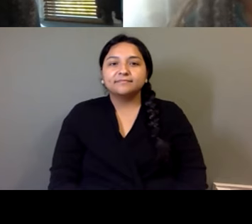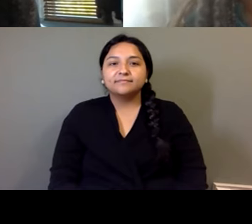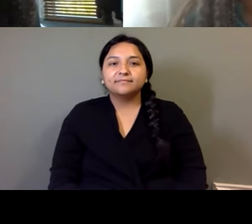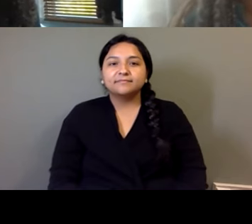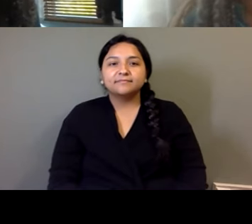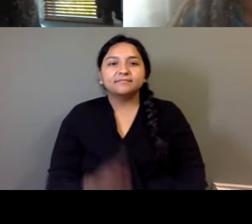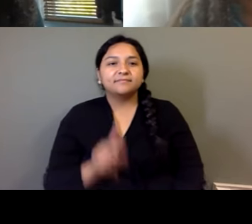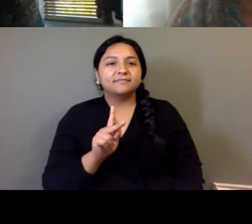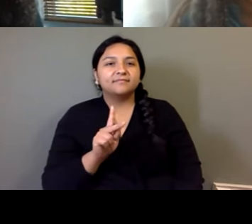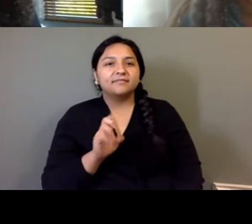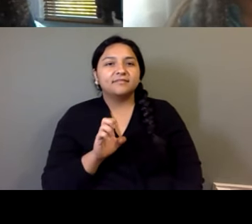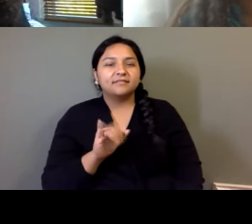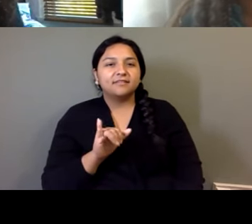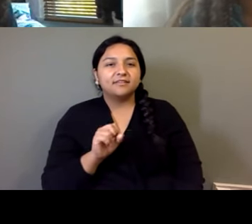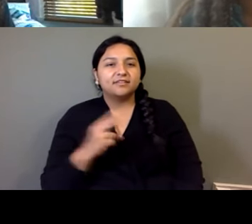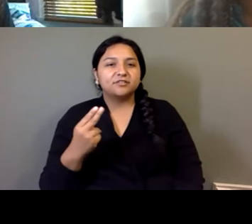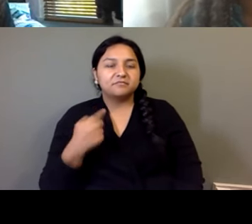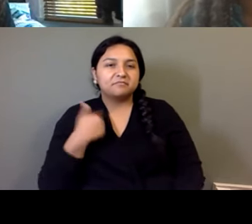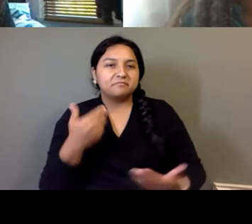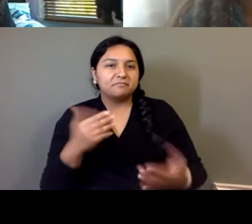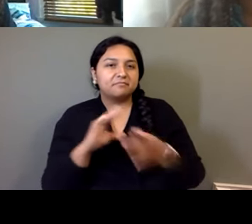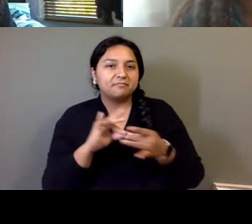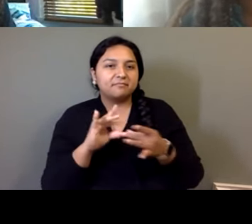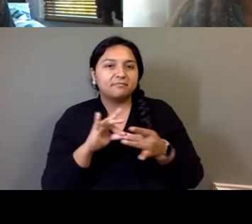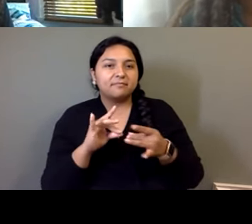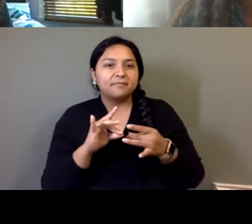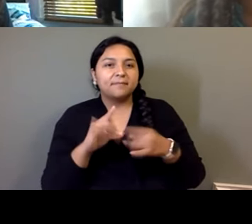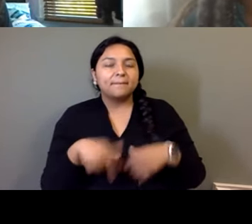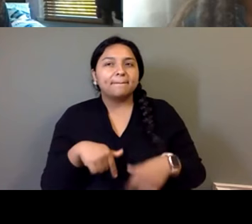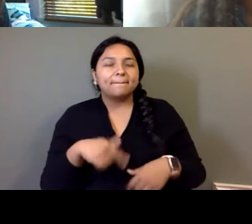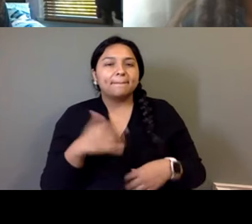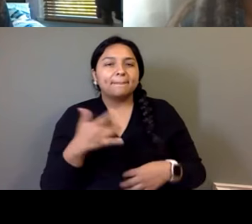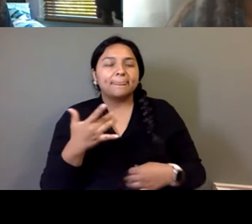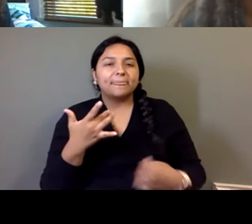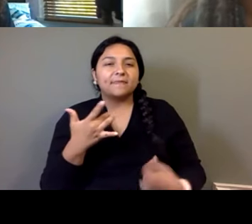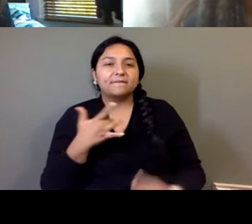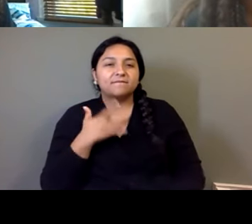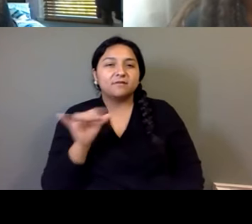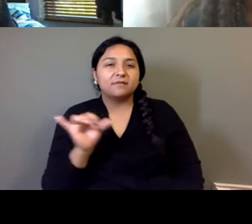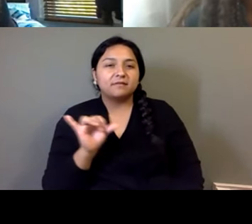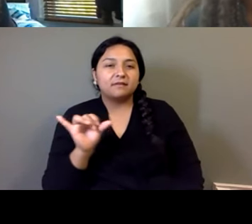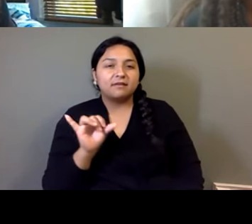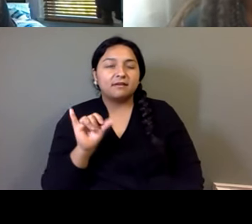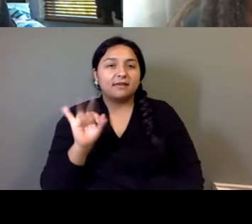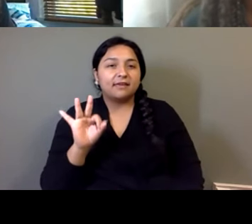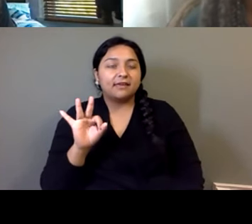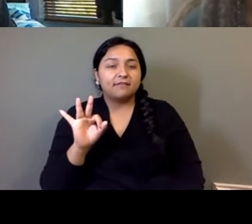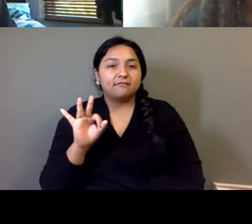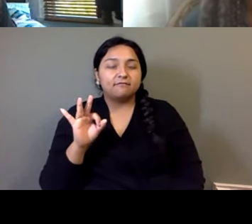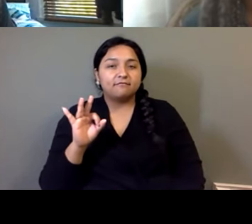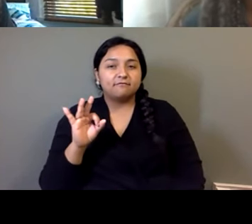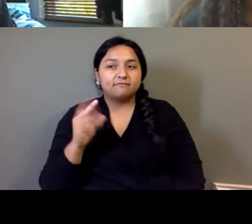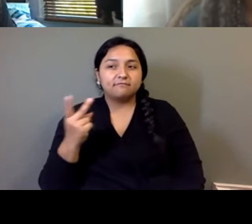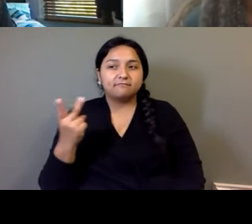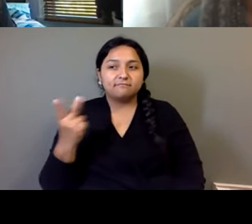Since I'll say something, I feel like if you aren't somebody of their same identity, you don't have to like